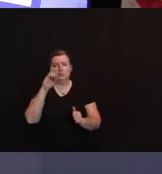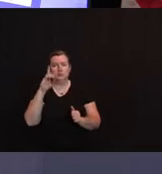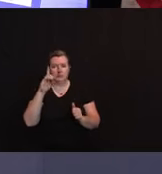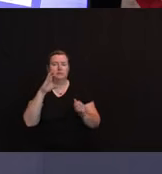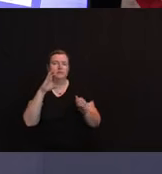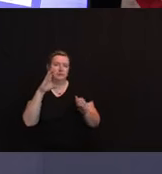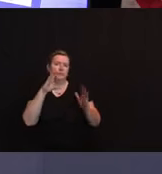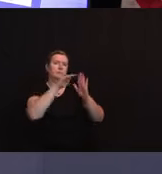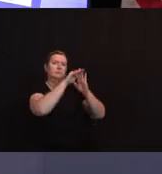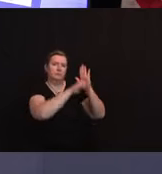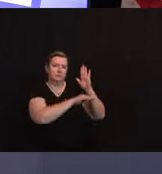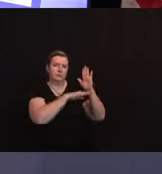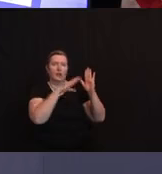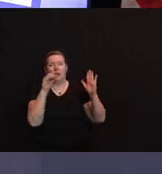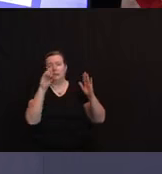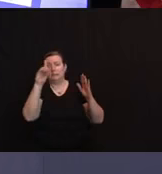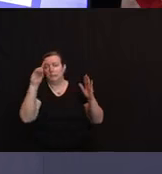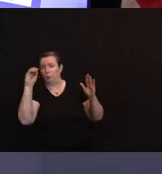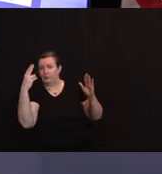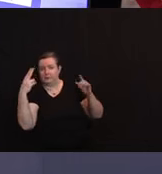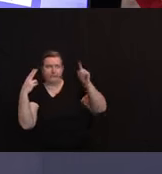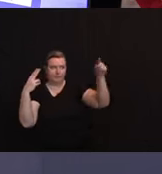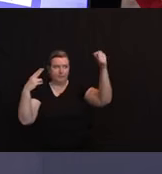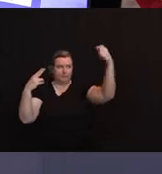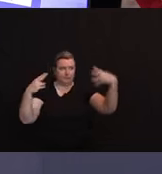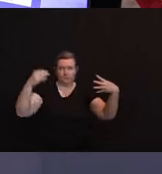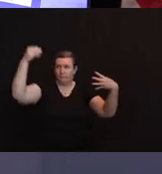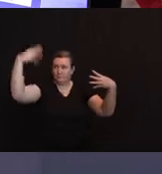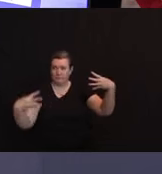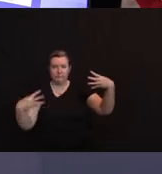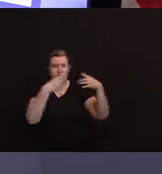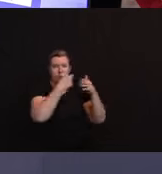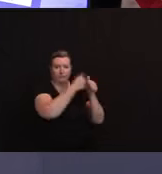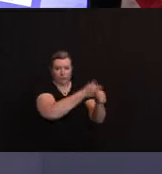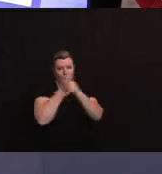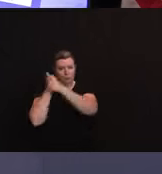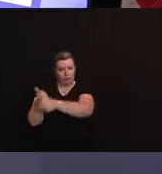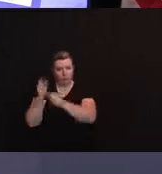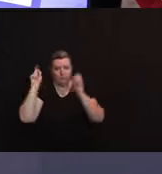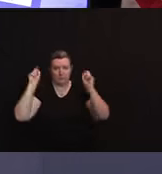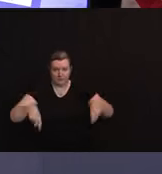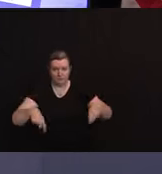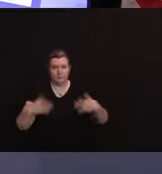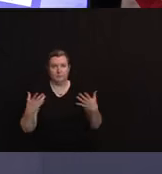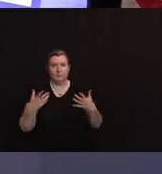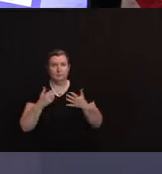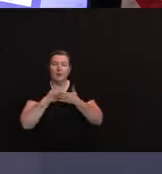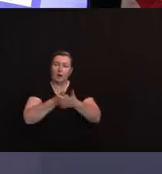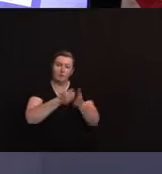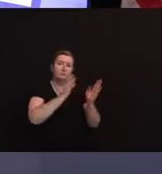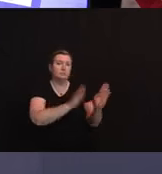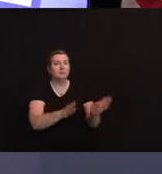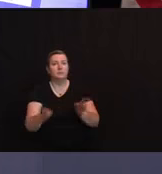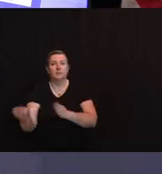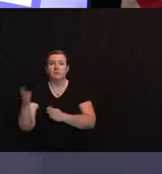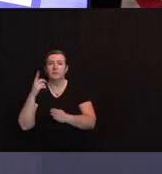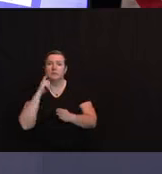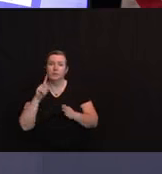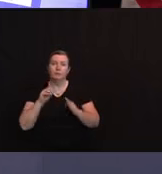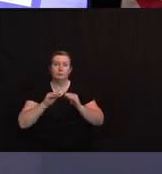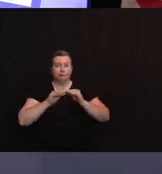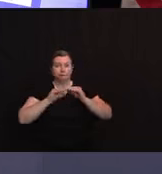and regulations, to prepare for outbreaks, and report the challenges they are having to the department, so working